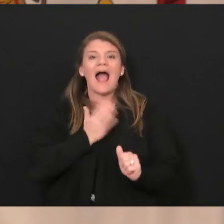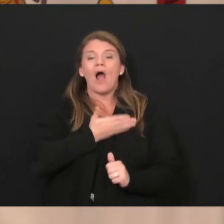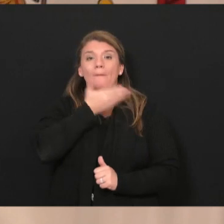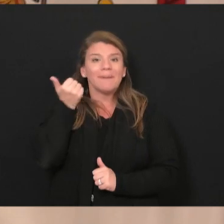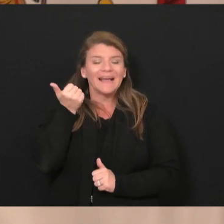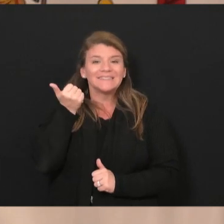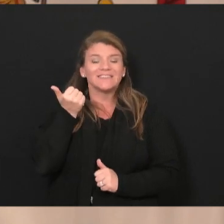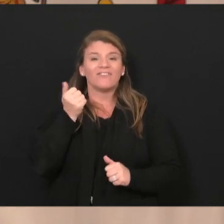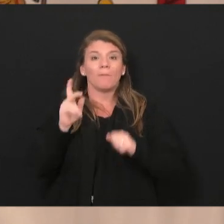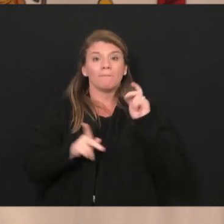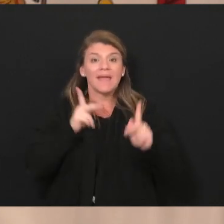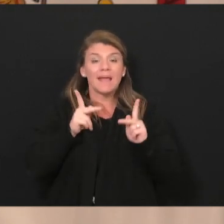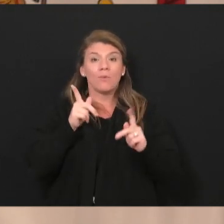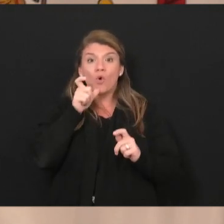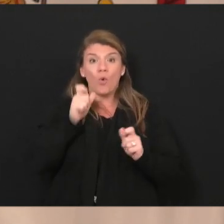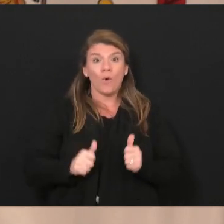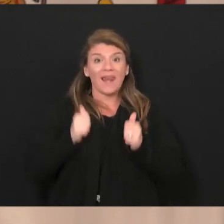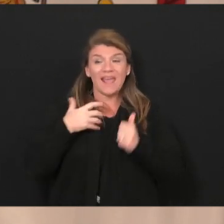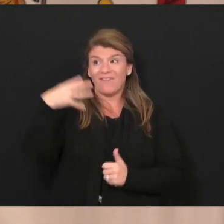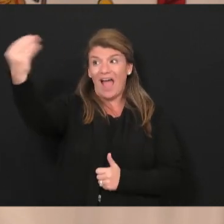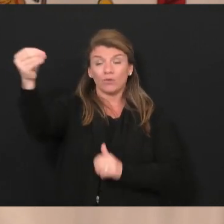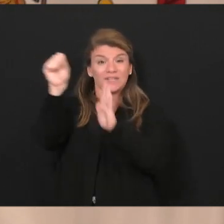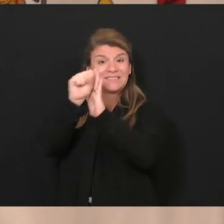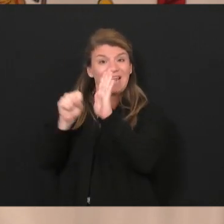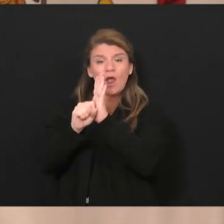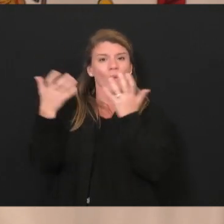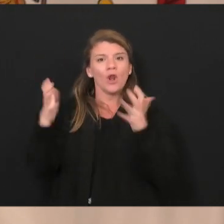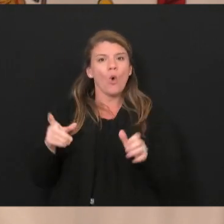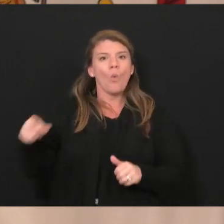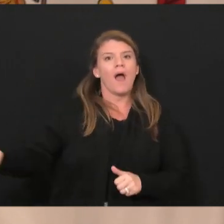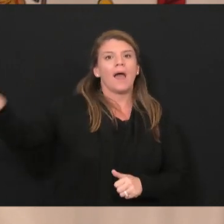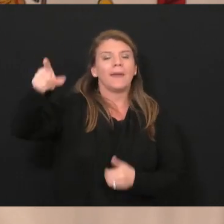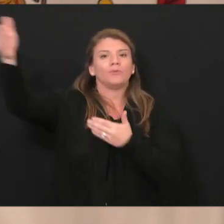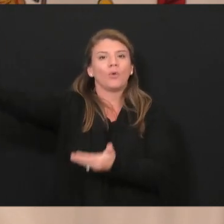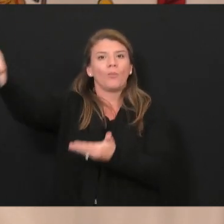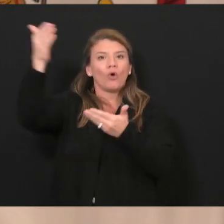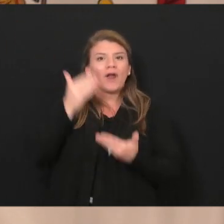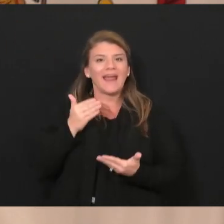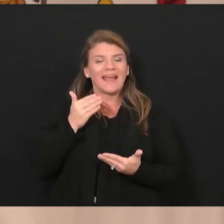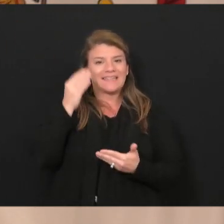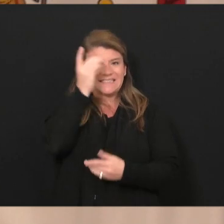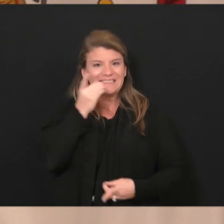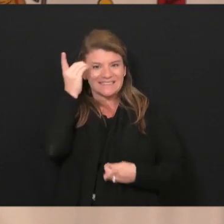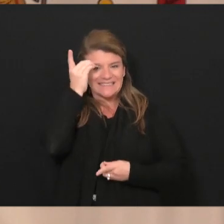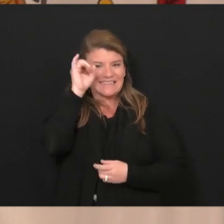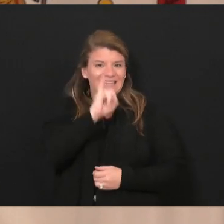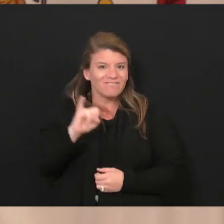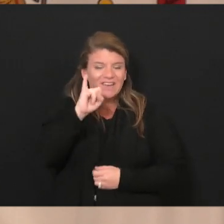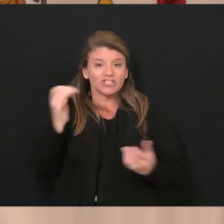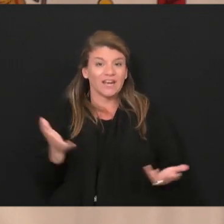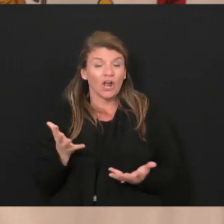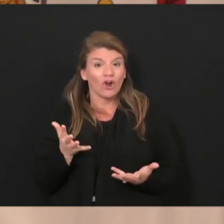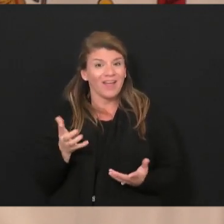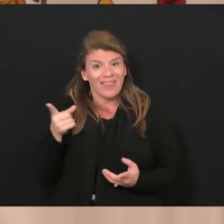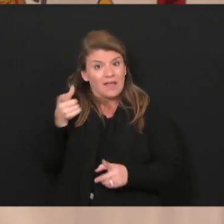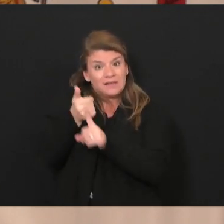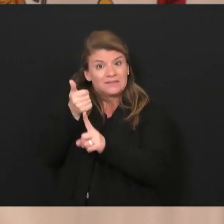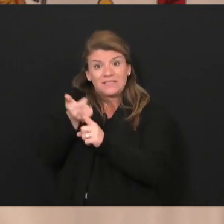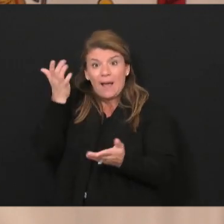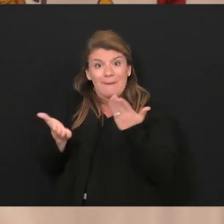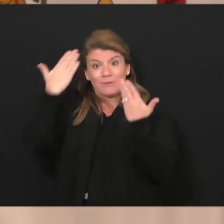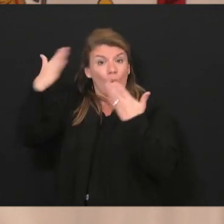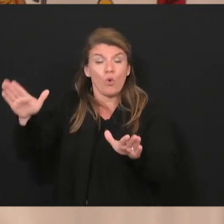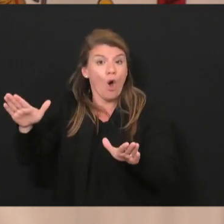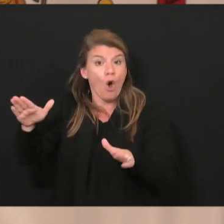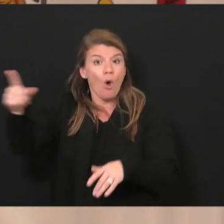outside state bring an infection here. Maybe they don't even know it, and before you know it, they infect all kinds of